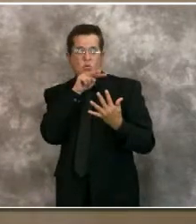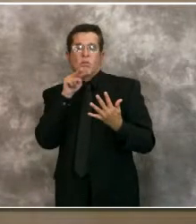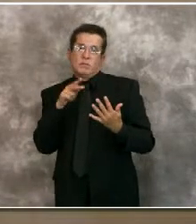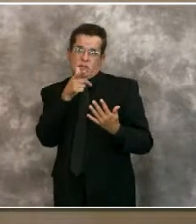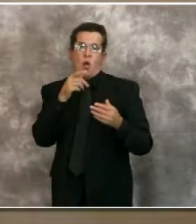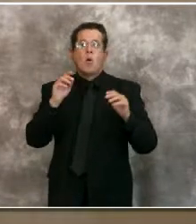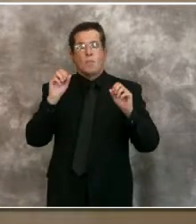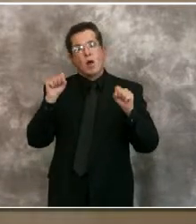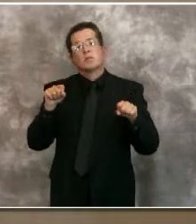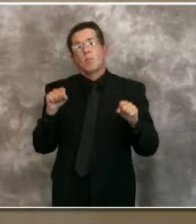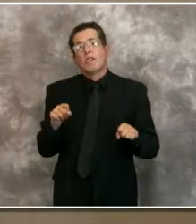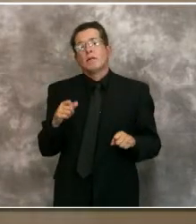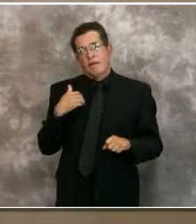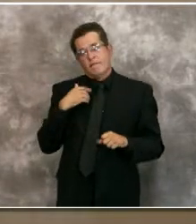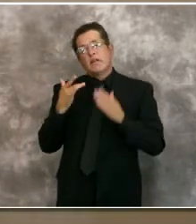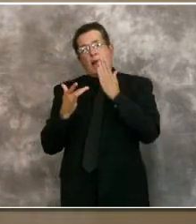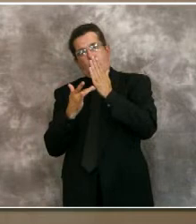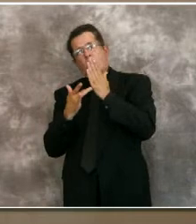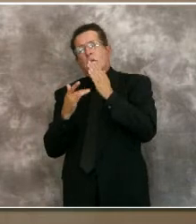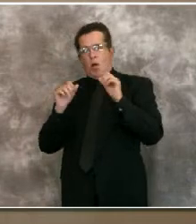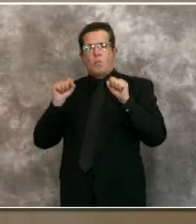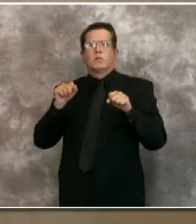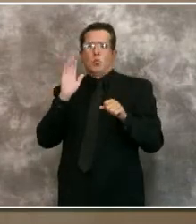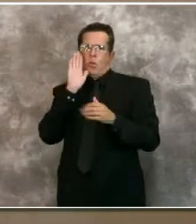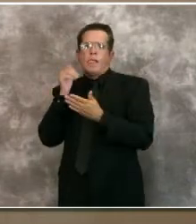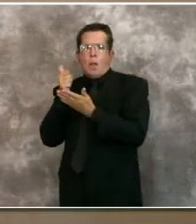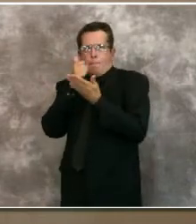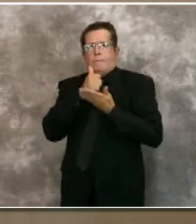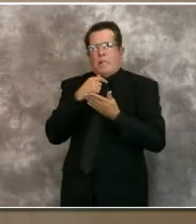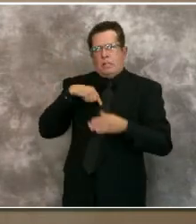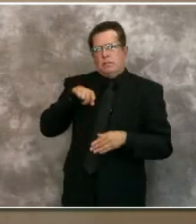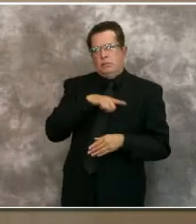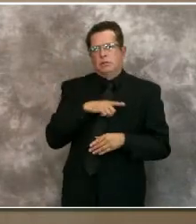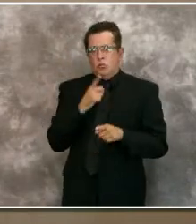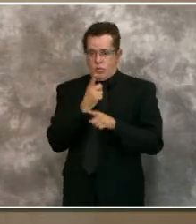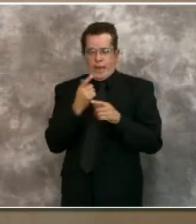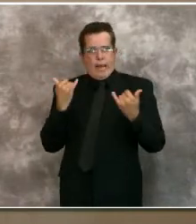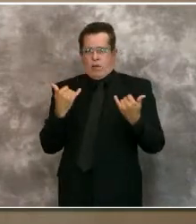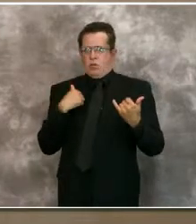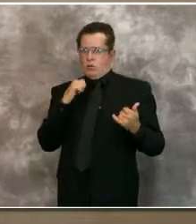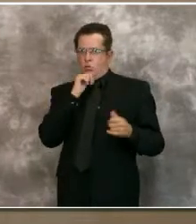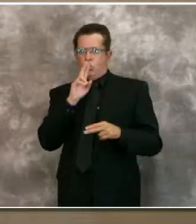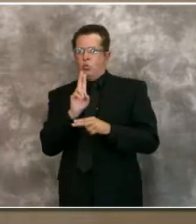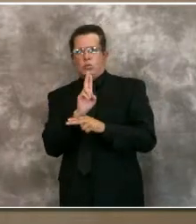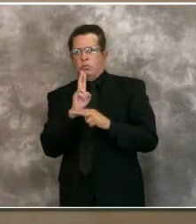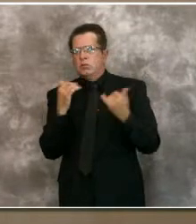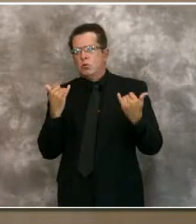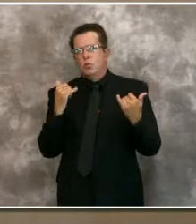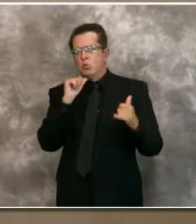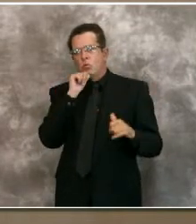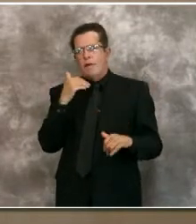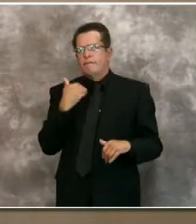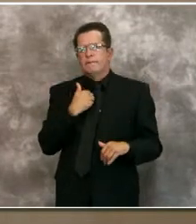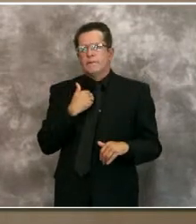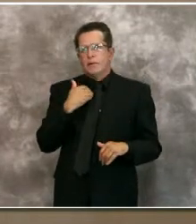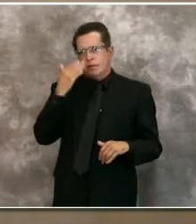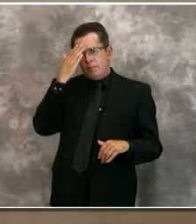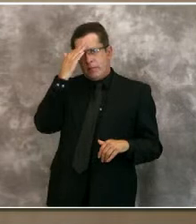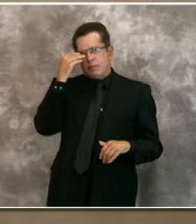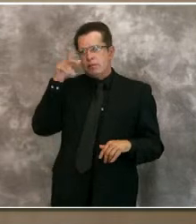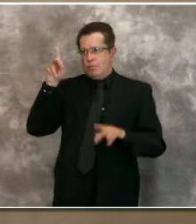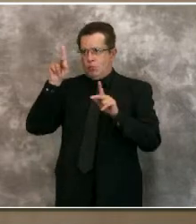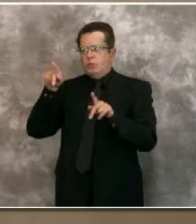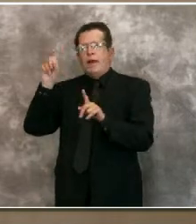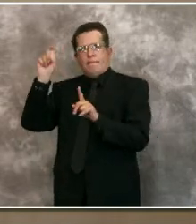that will, IT options that will help us. But we are currently not using that because of the fact that people have to